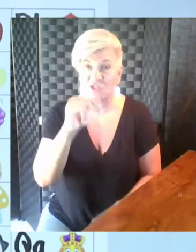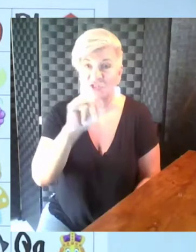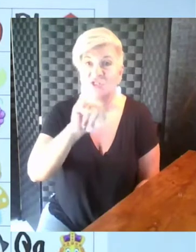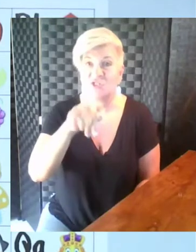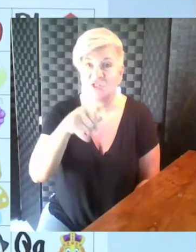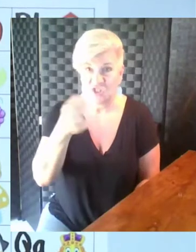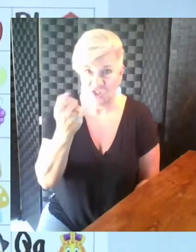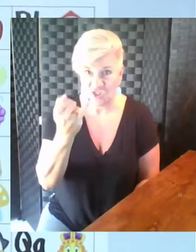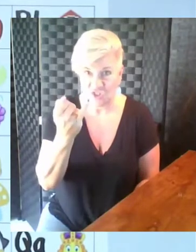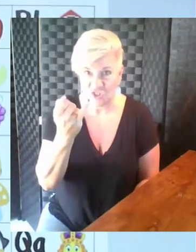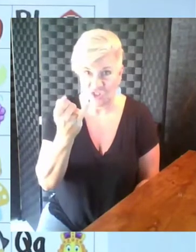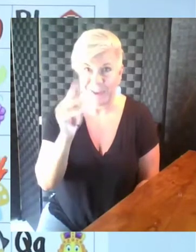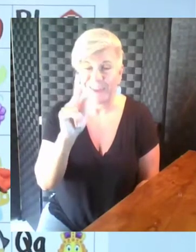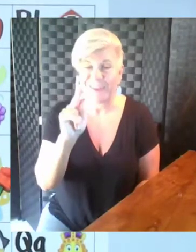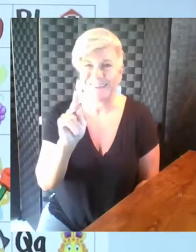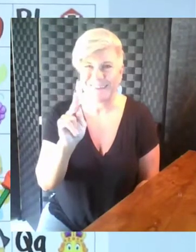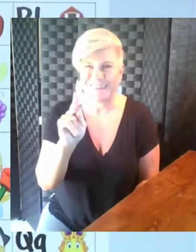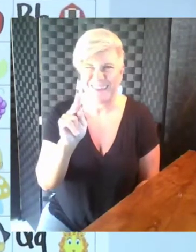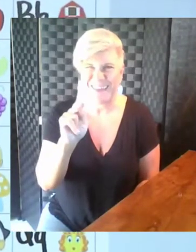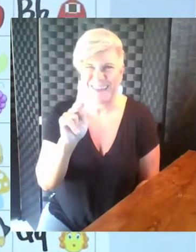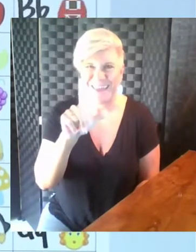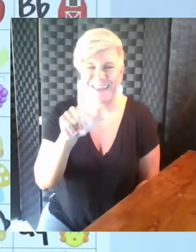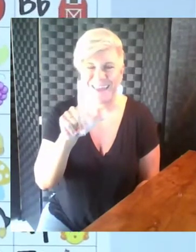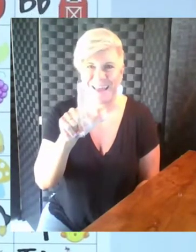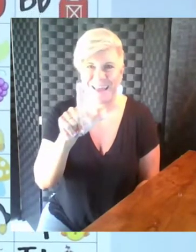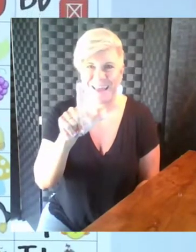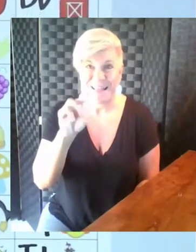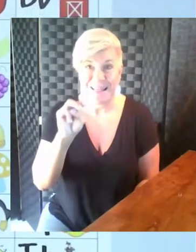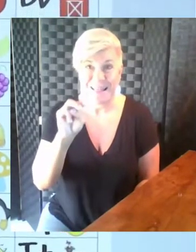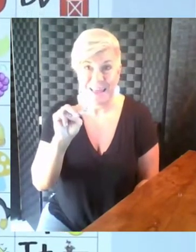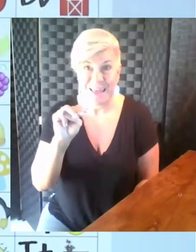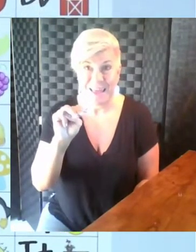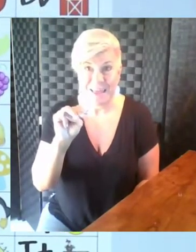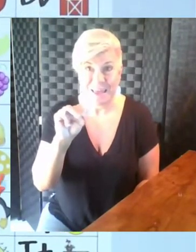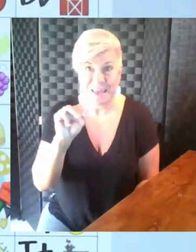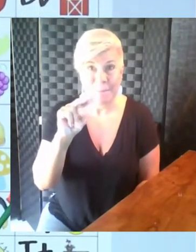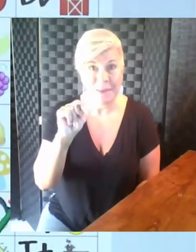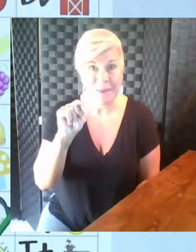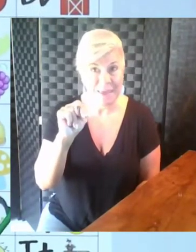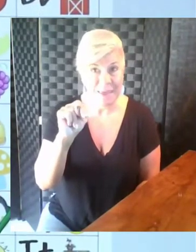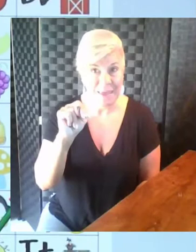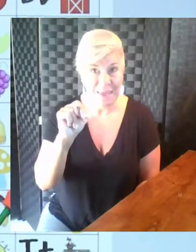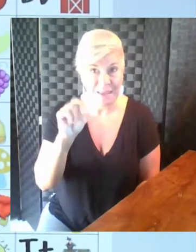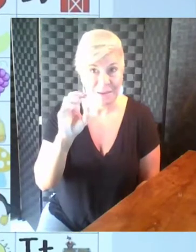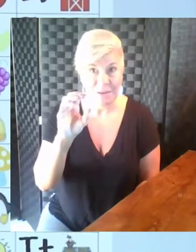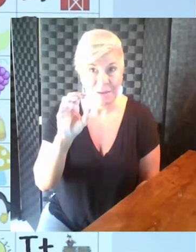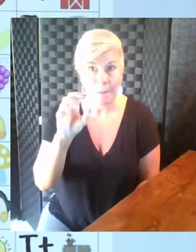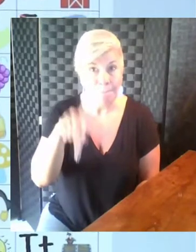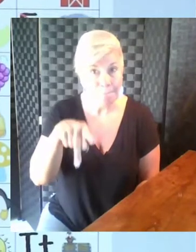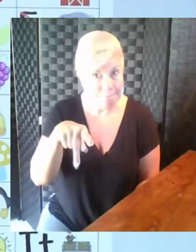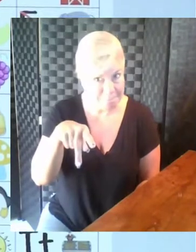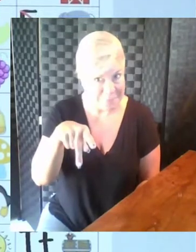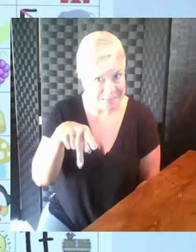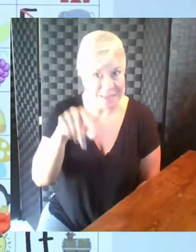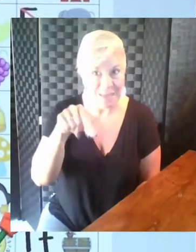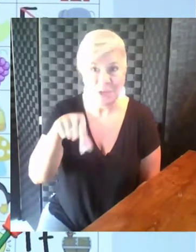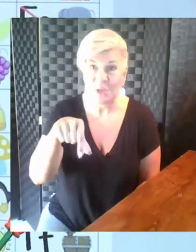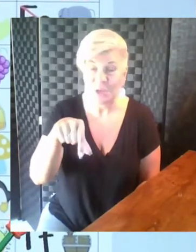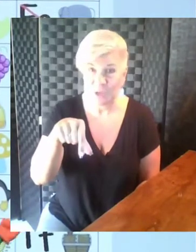H, J, K, L, M, N,